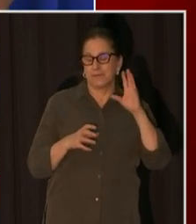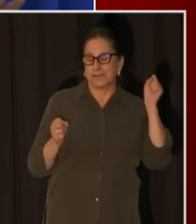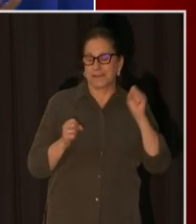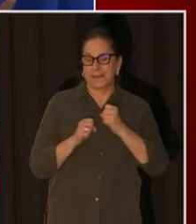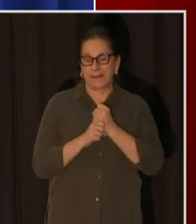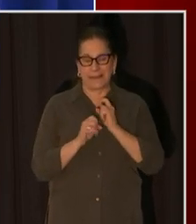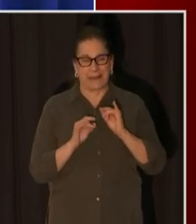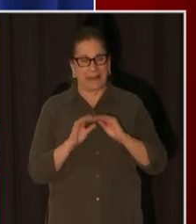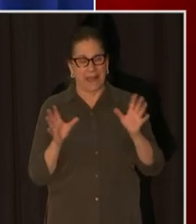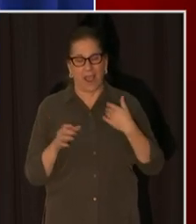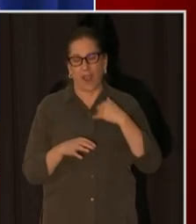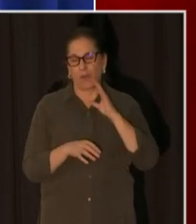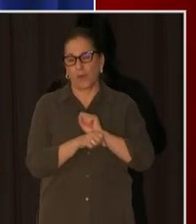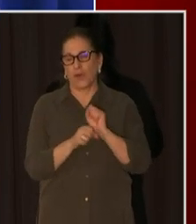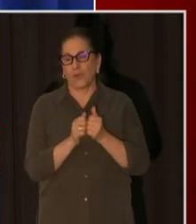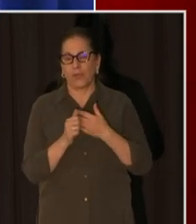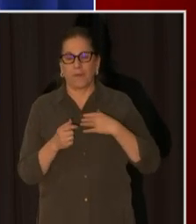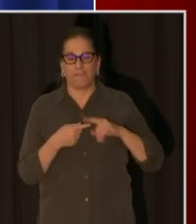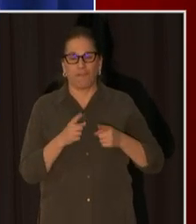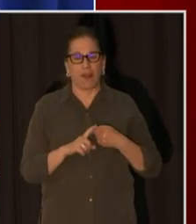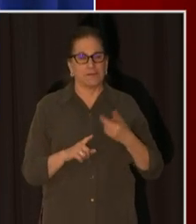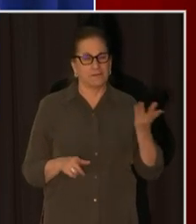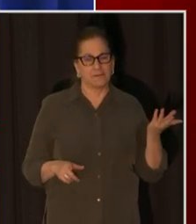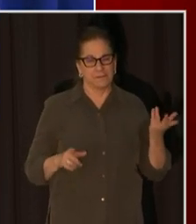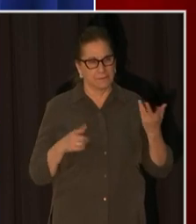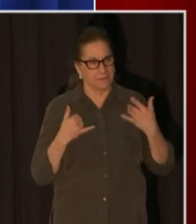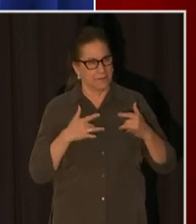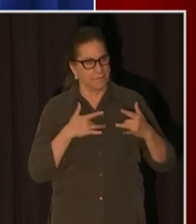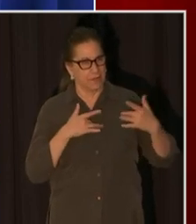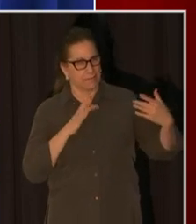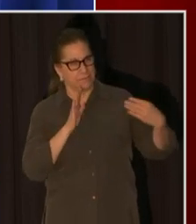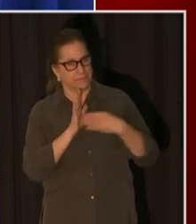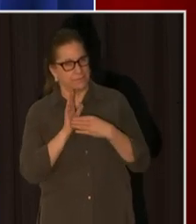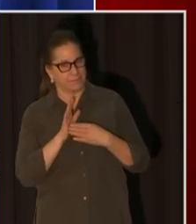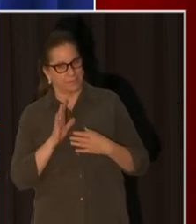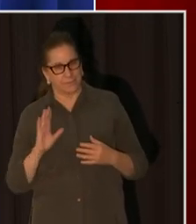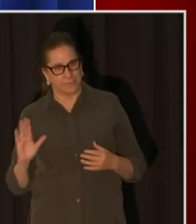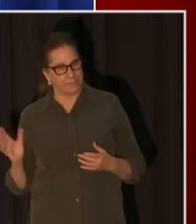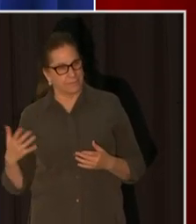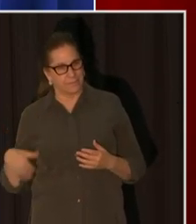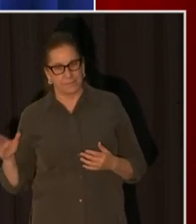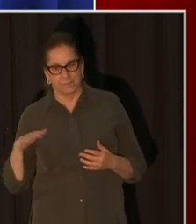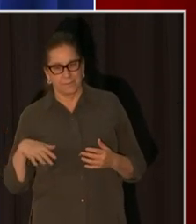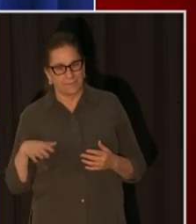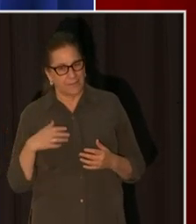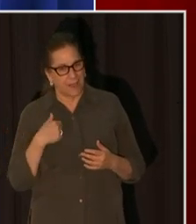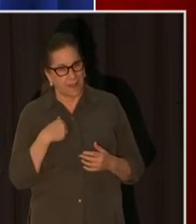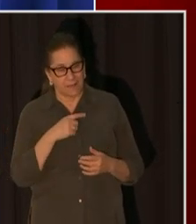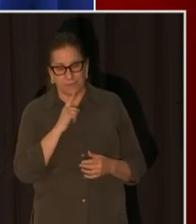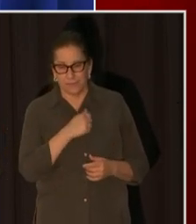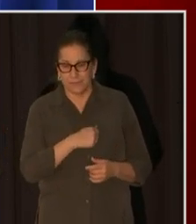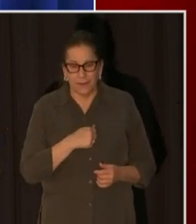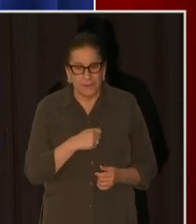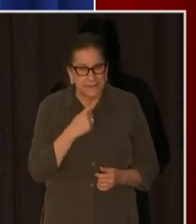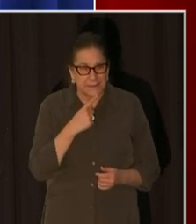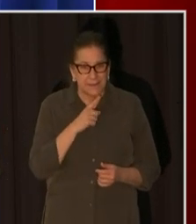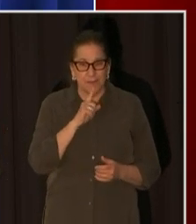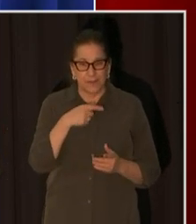economy, that when Black folks in Southeast are hurt, our